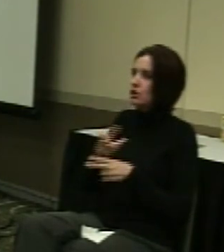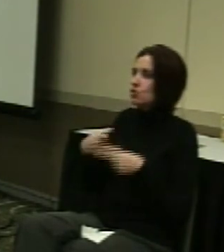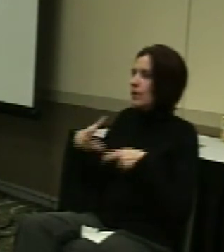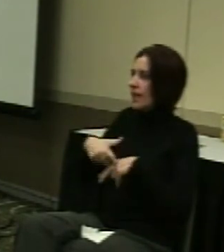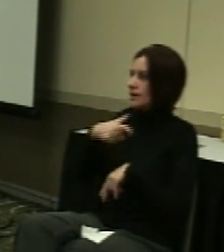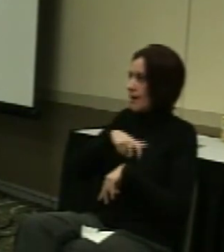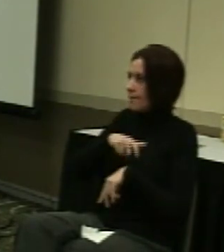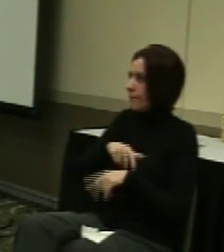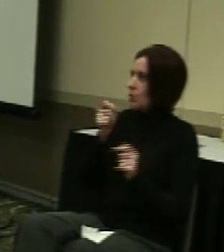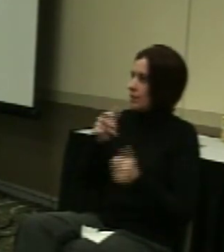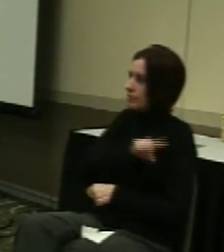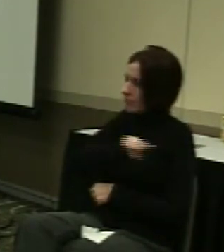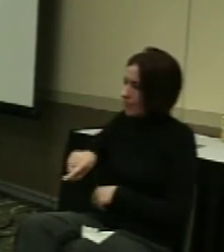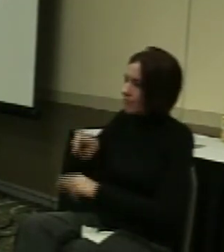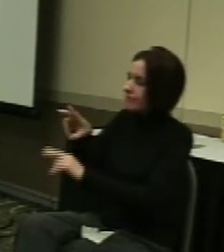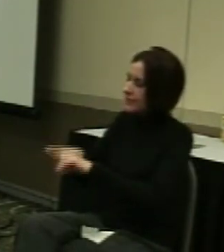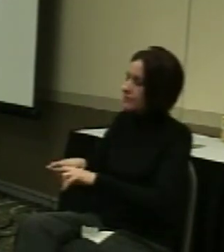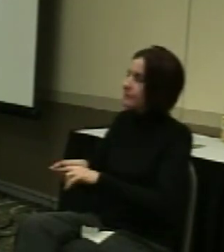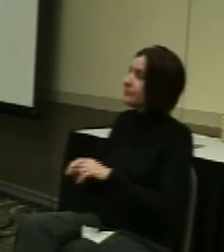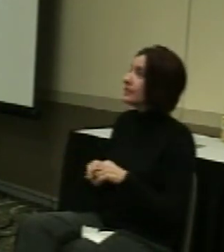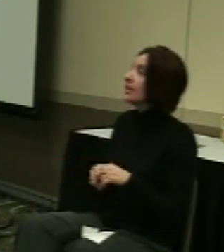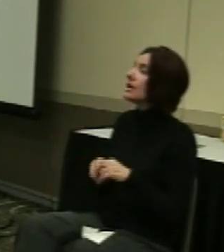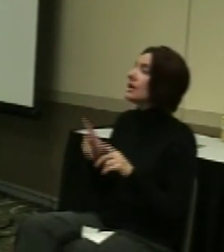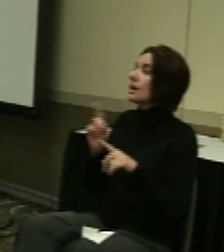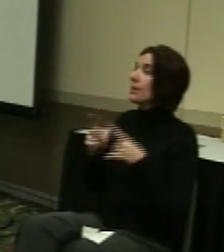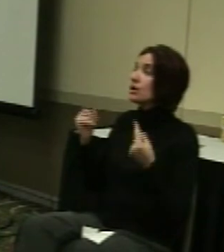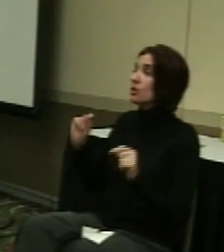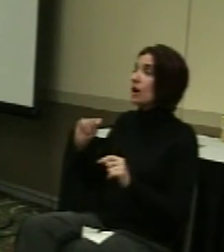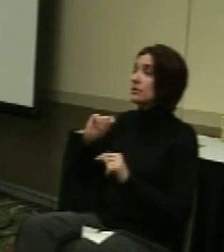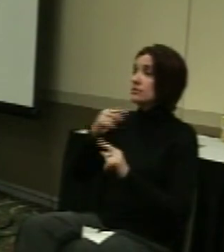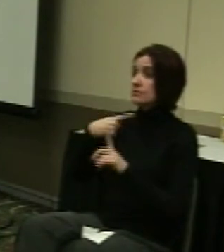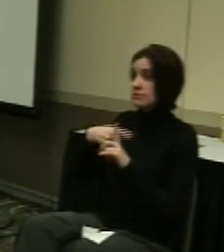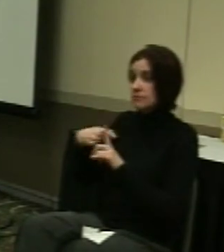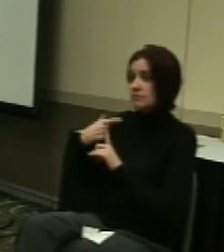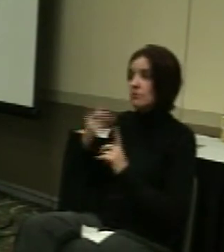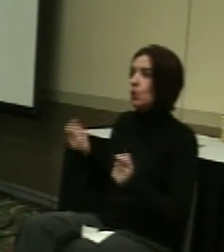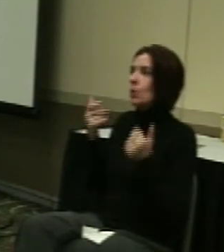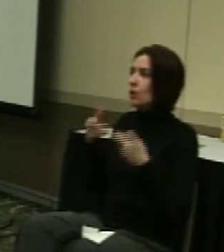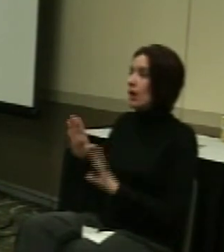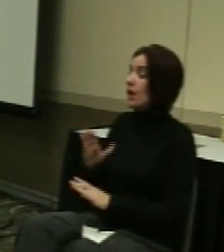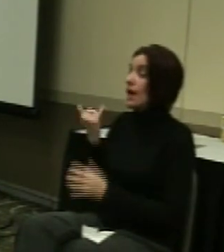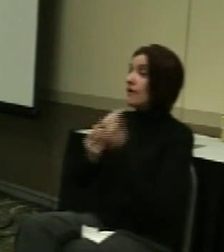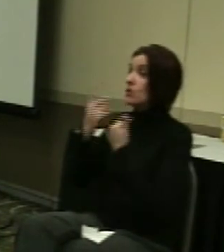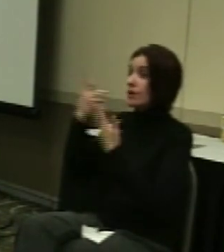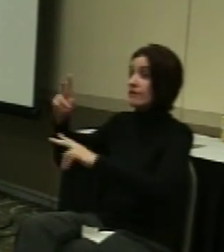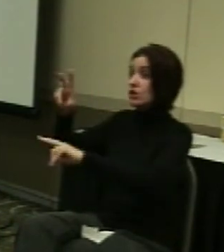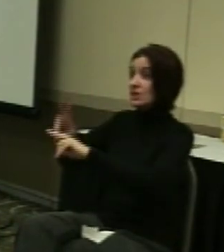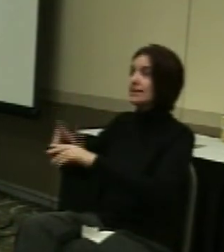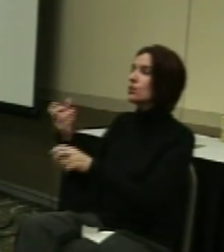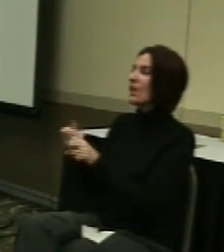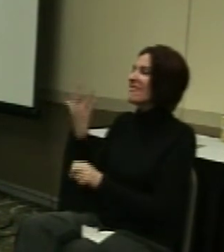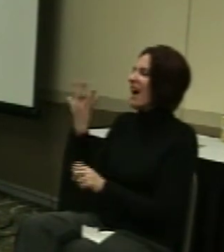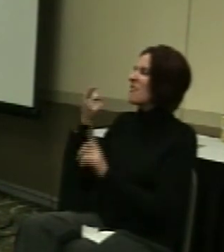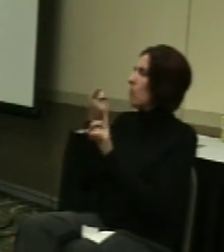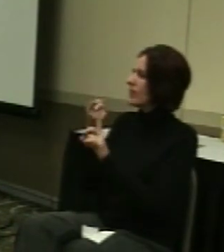about it in the most positive way you can. Those of you who are seated are all getting 5 points. And 5 points